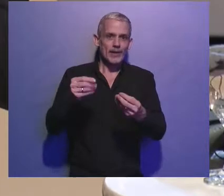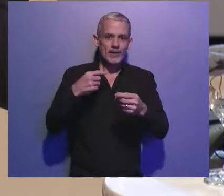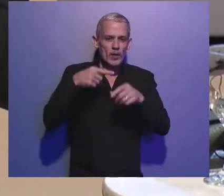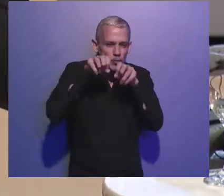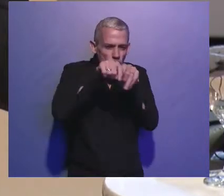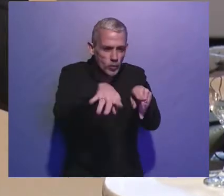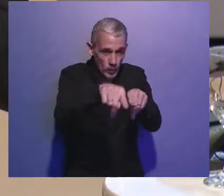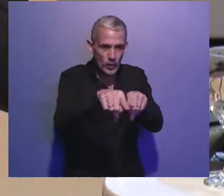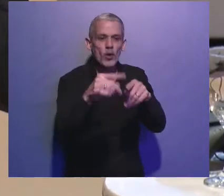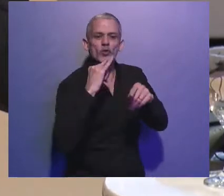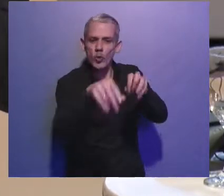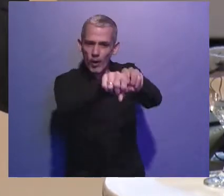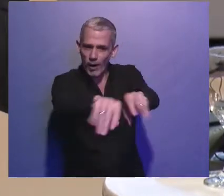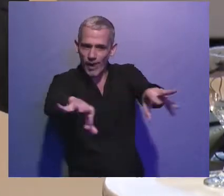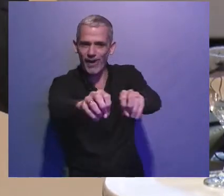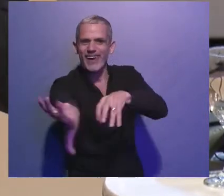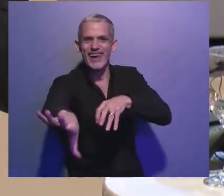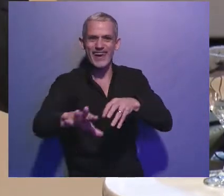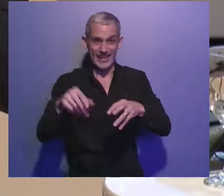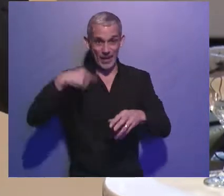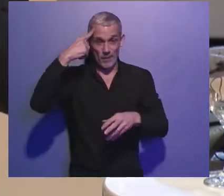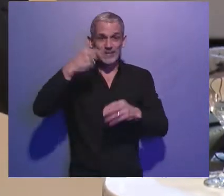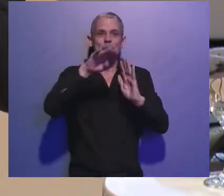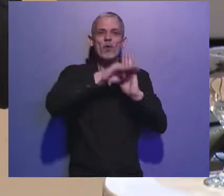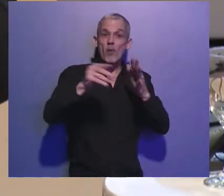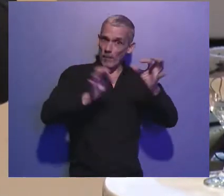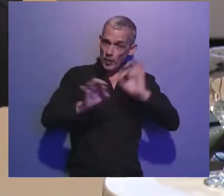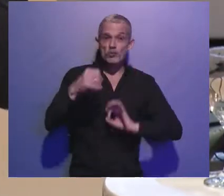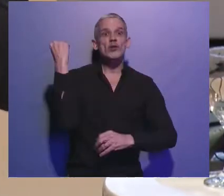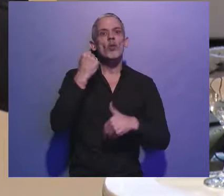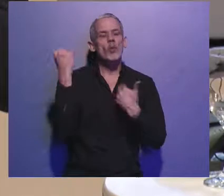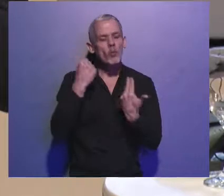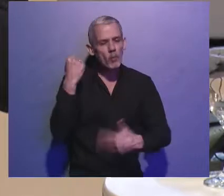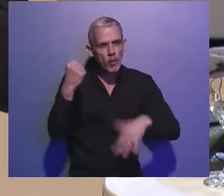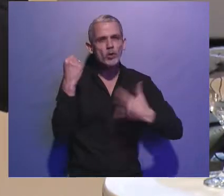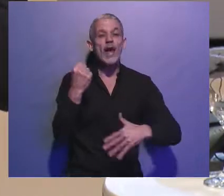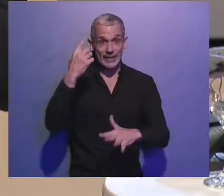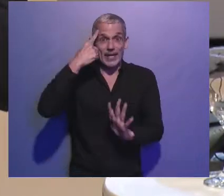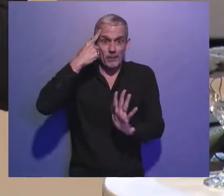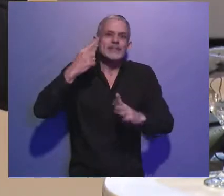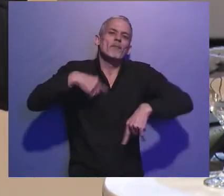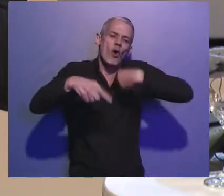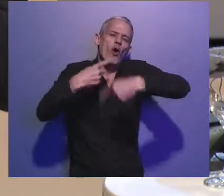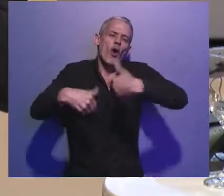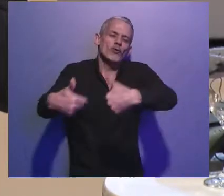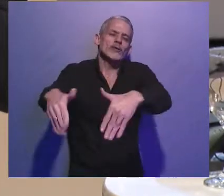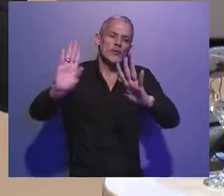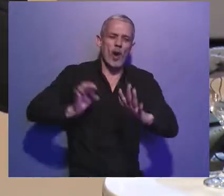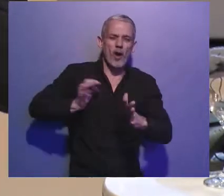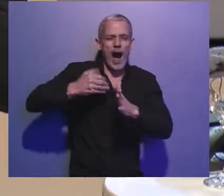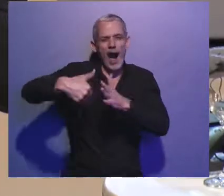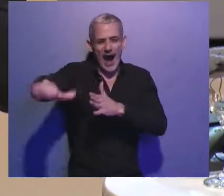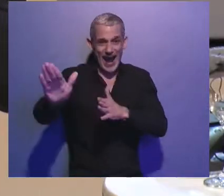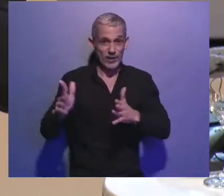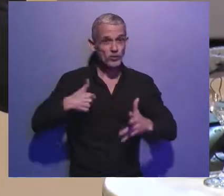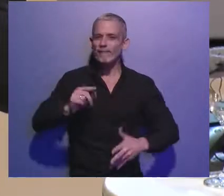is an important project and is planned to be continued in the years to come. We are proud at the work we